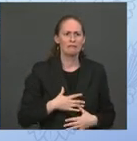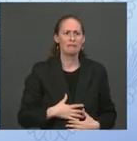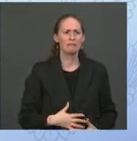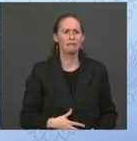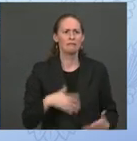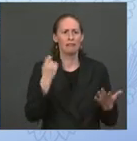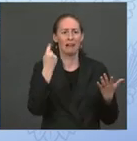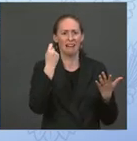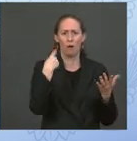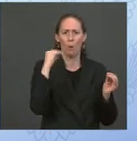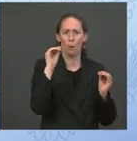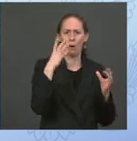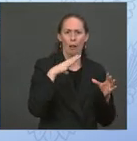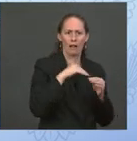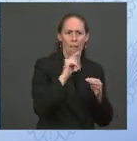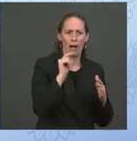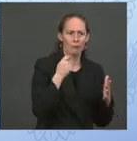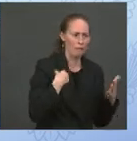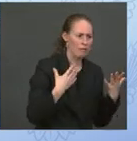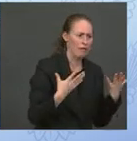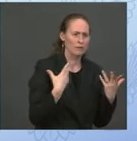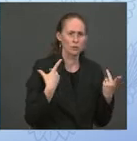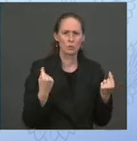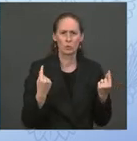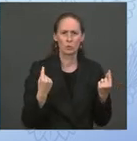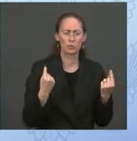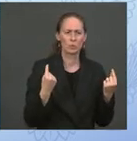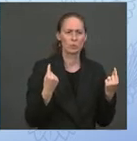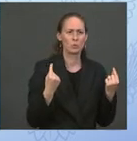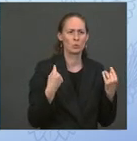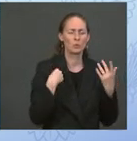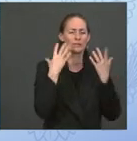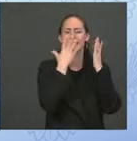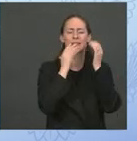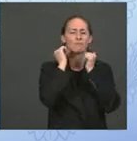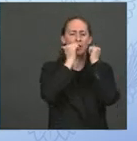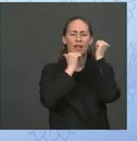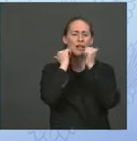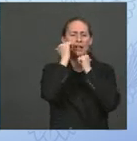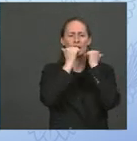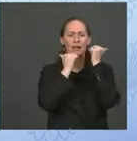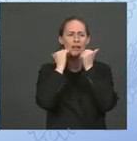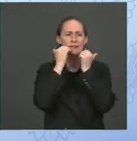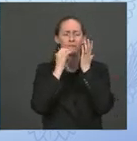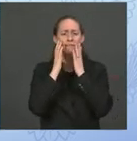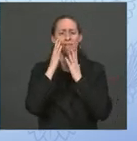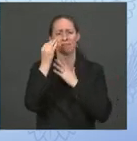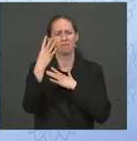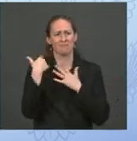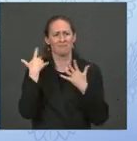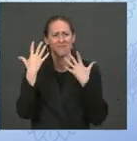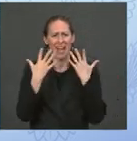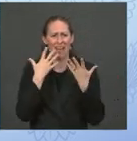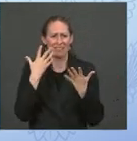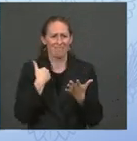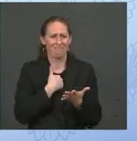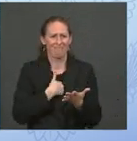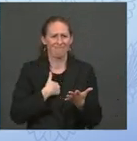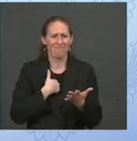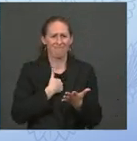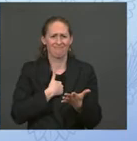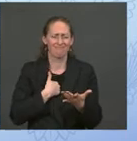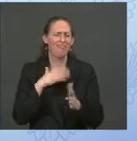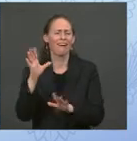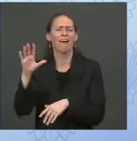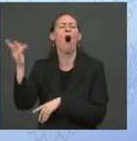So I wiped the shaving cream off my face and I walked out, and I was mortified. And I said, I'm sorry, gentlemen. I said, it's okay. And there were two